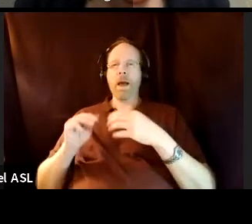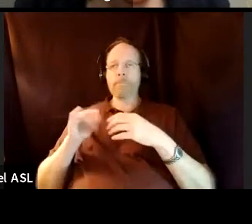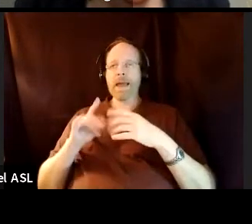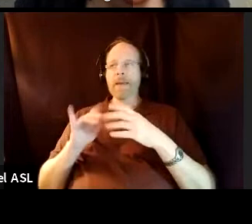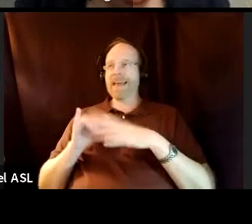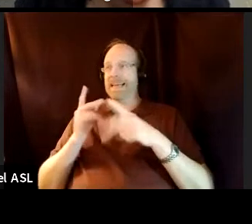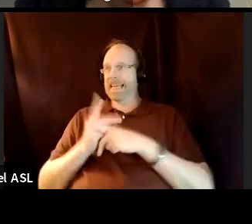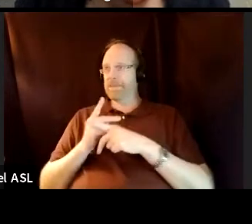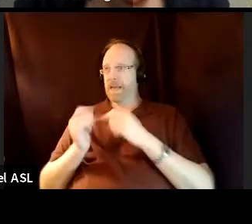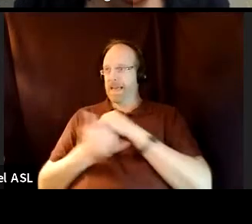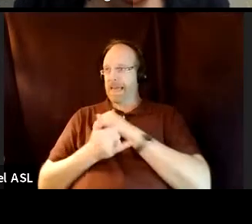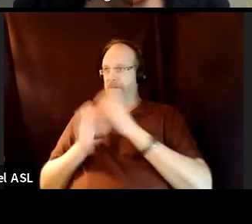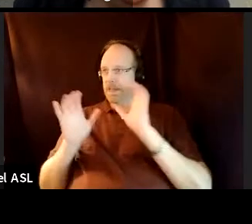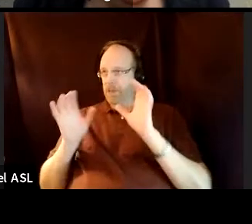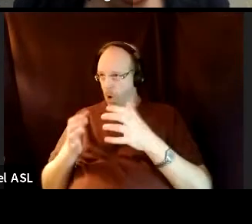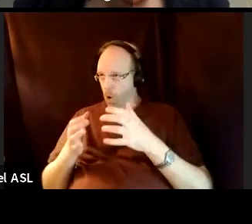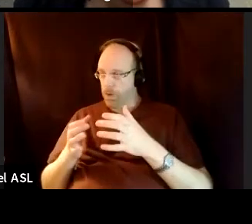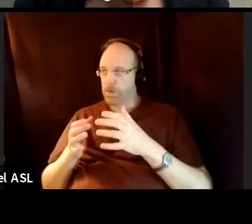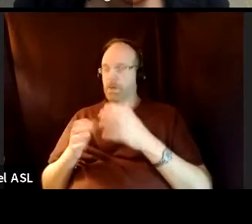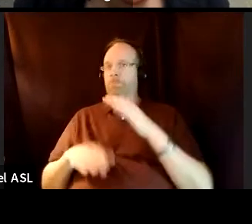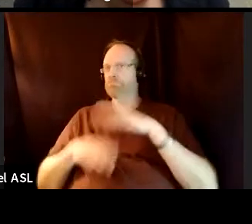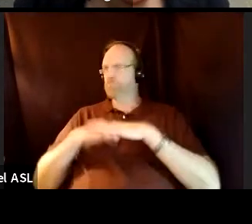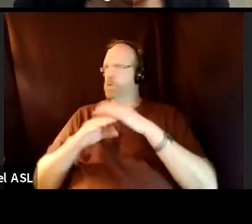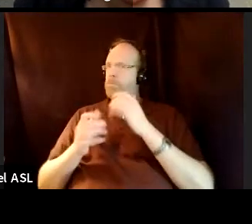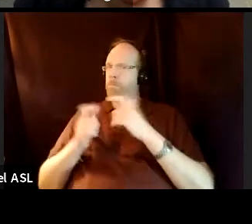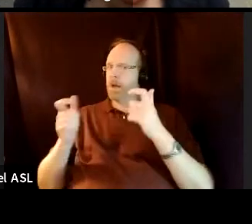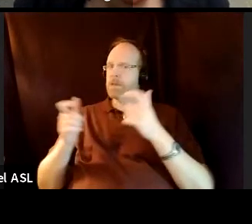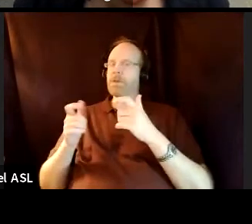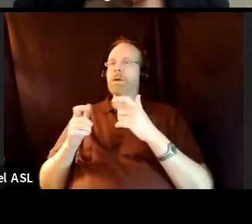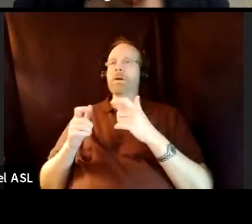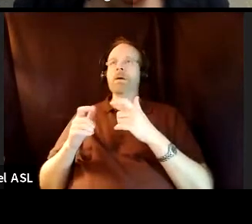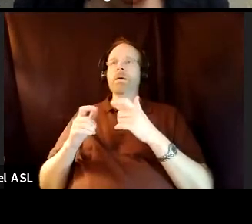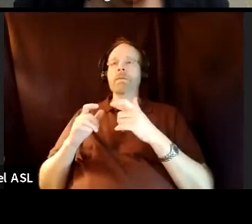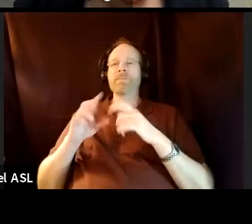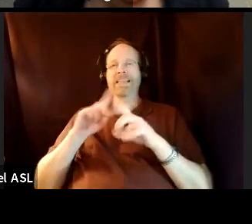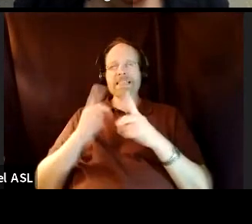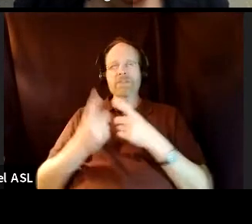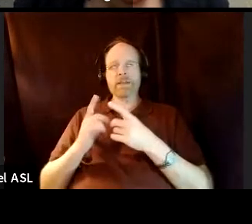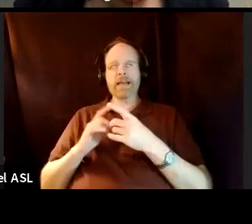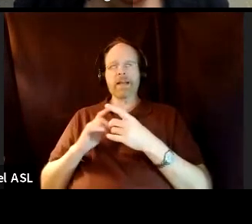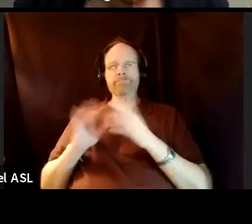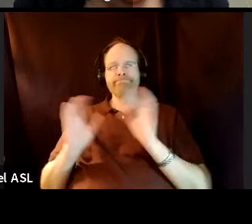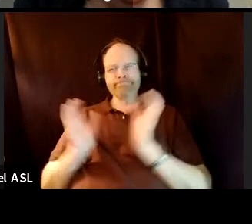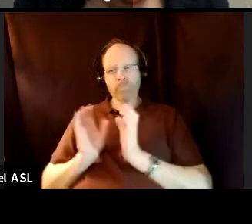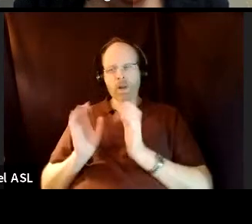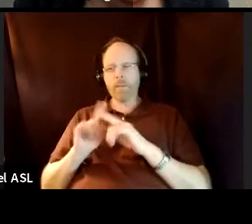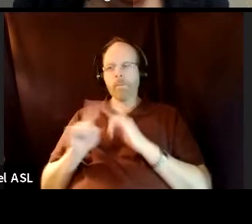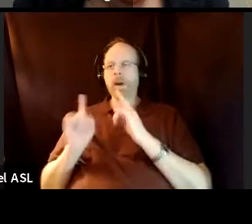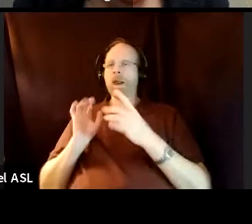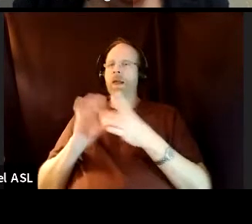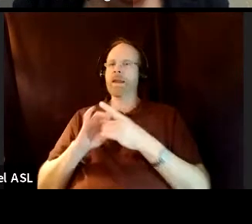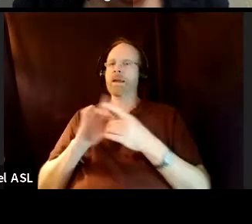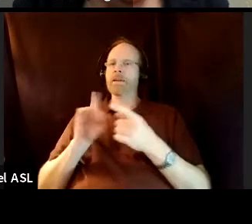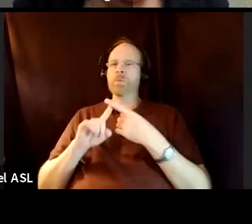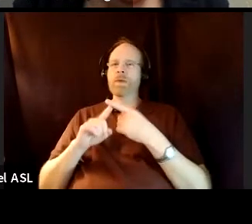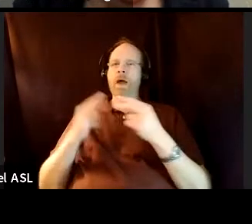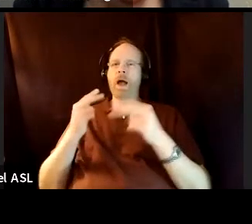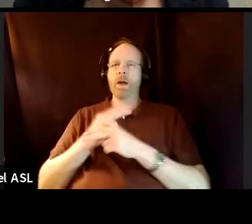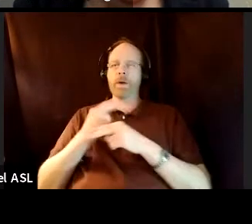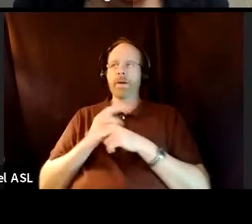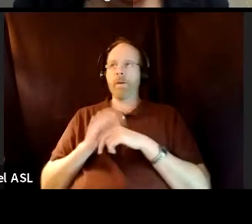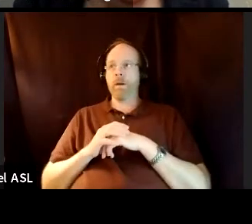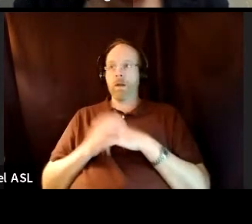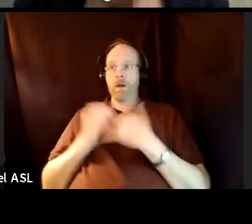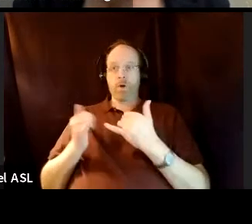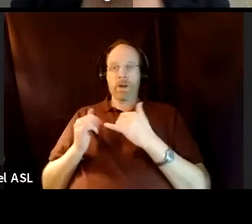extent possible, with districts that are compact and logically connected by the highway system. The current District 8,